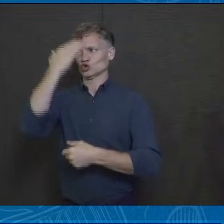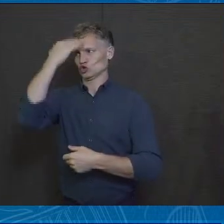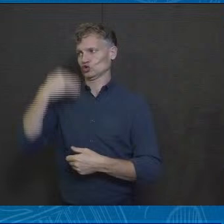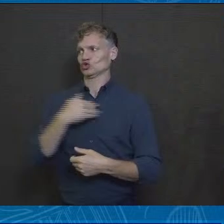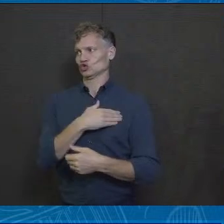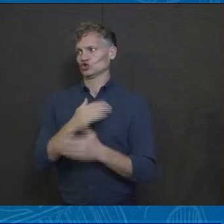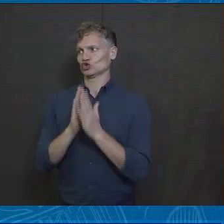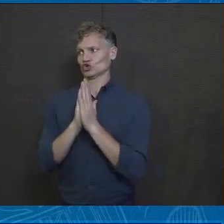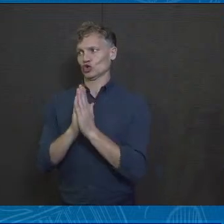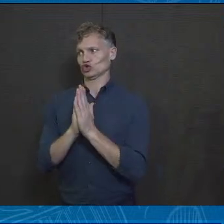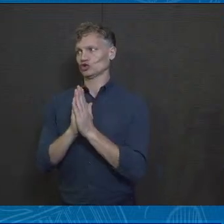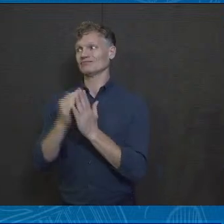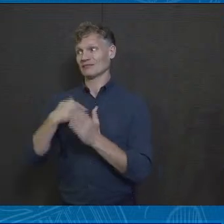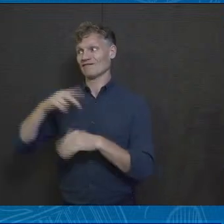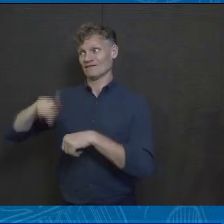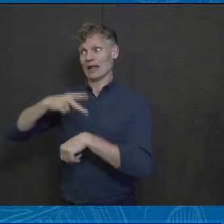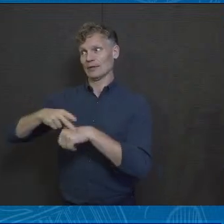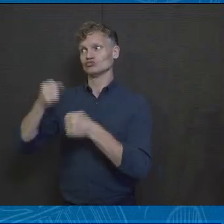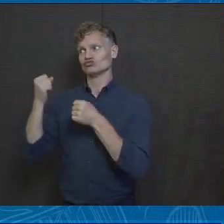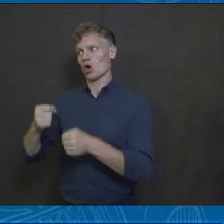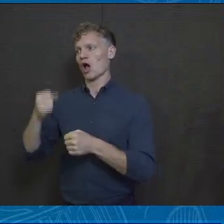are actually having a hard time